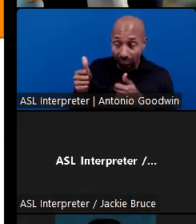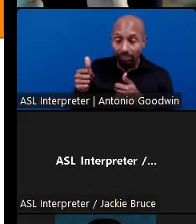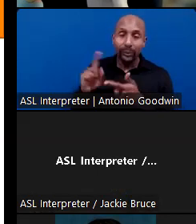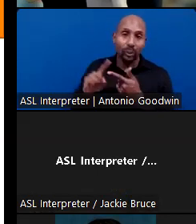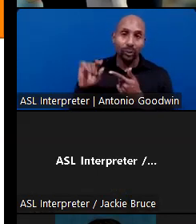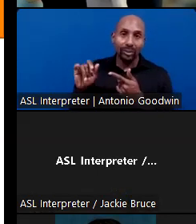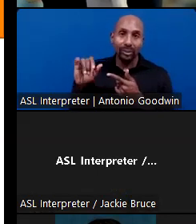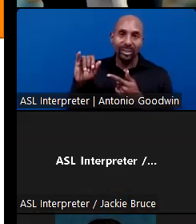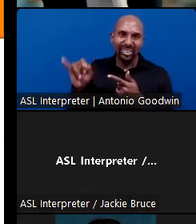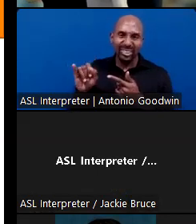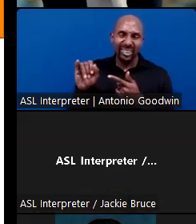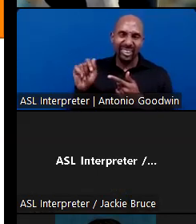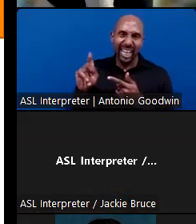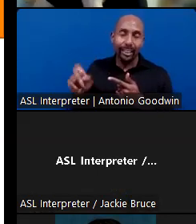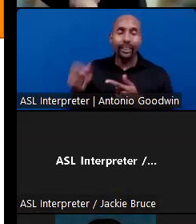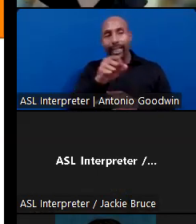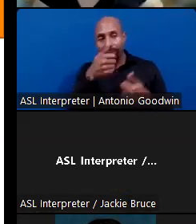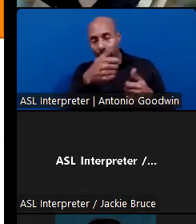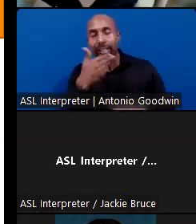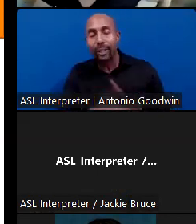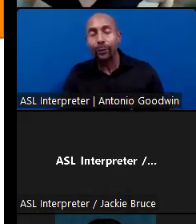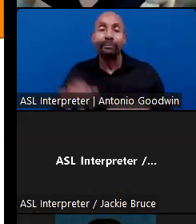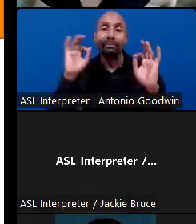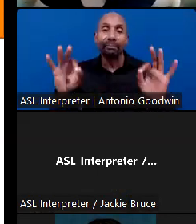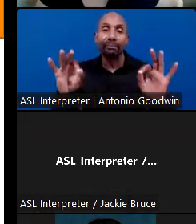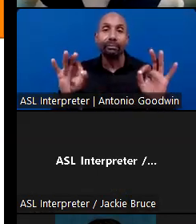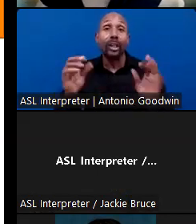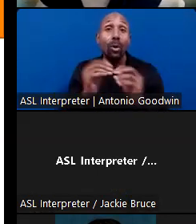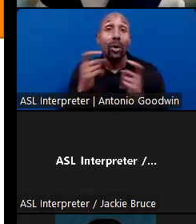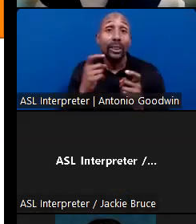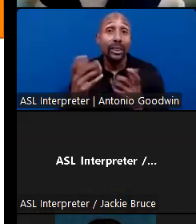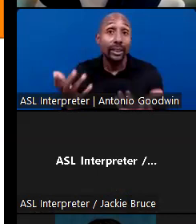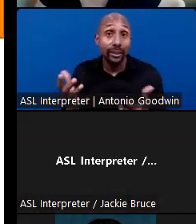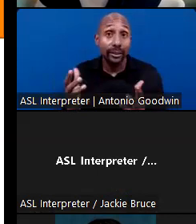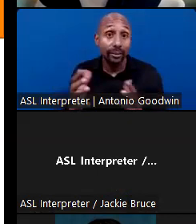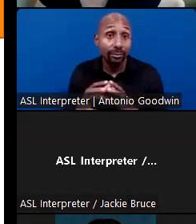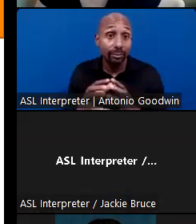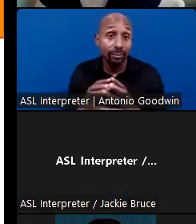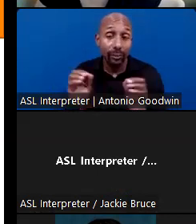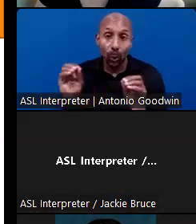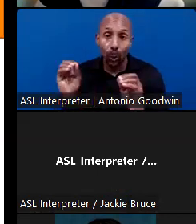There we go. All right. So another question. Oh man.